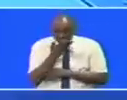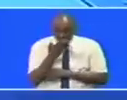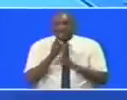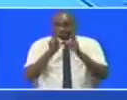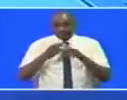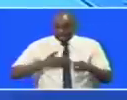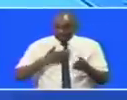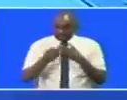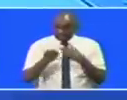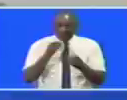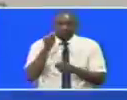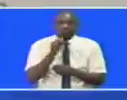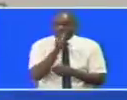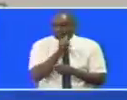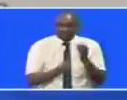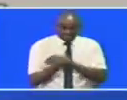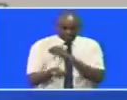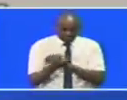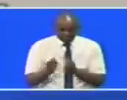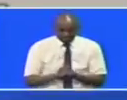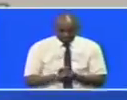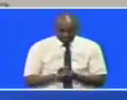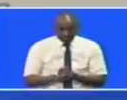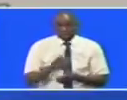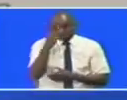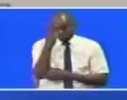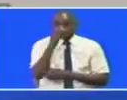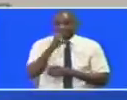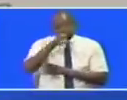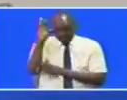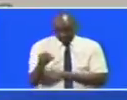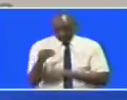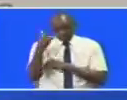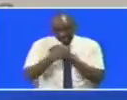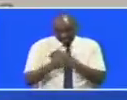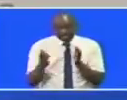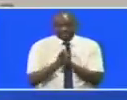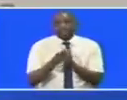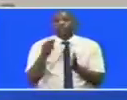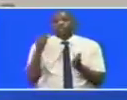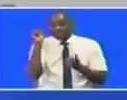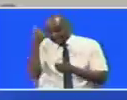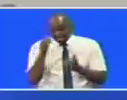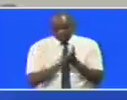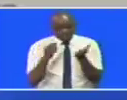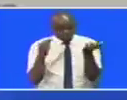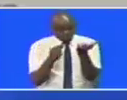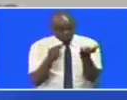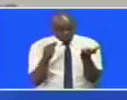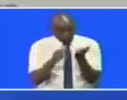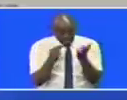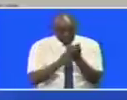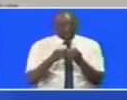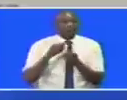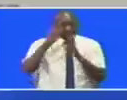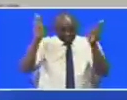Abiyagina has more. Into East African countries put Kenya and Uganda on the international map